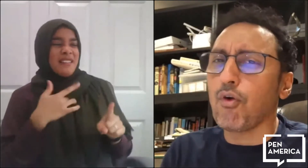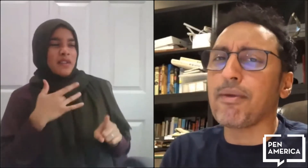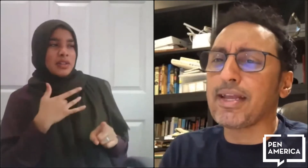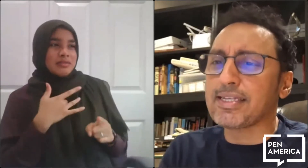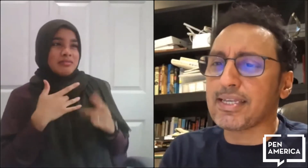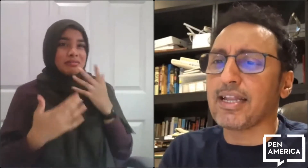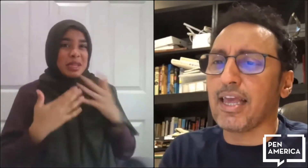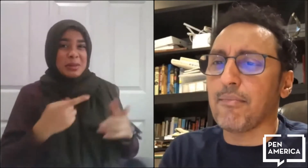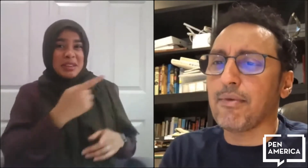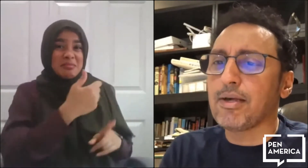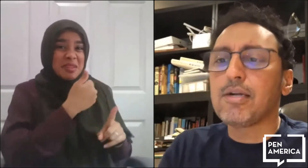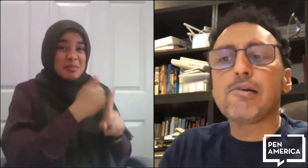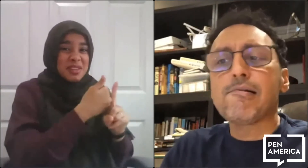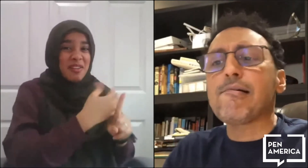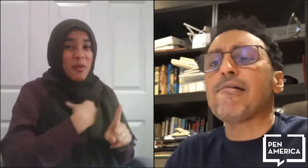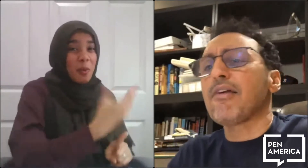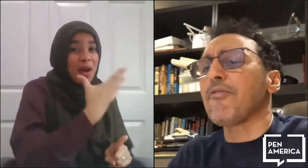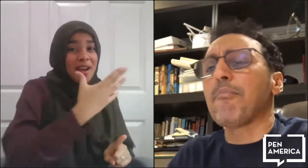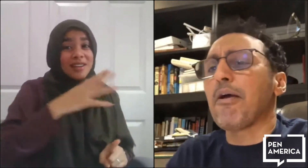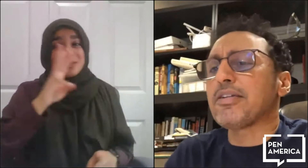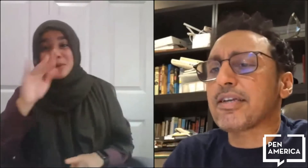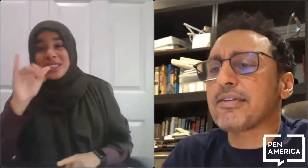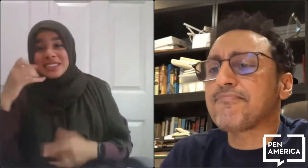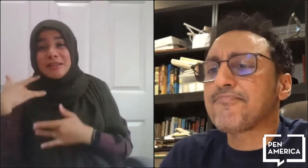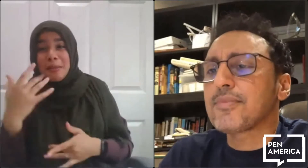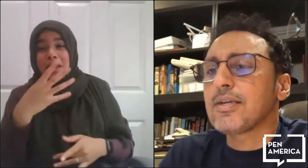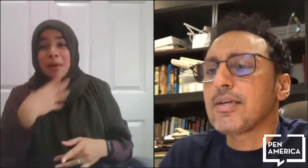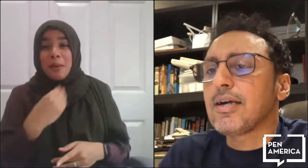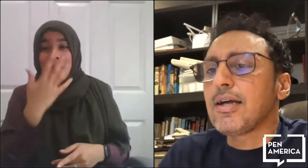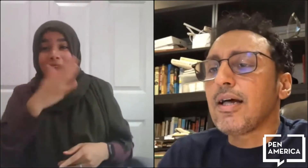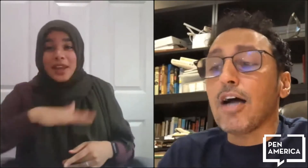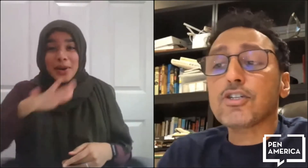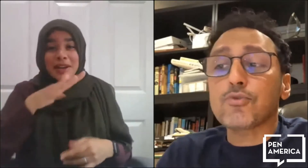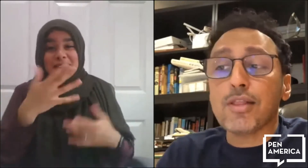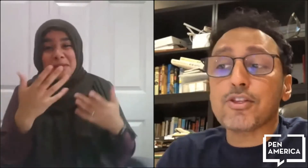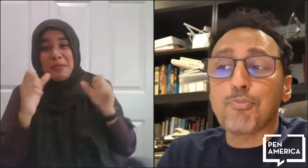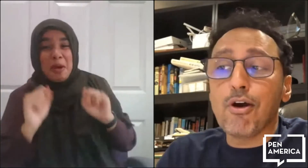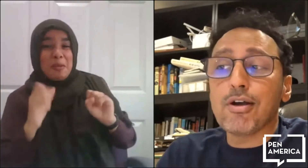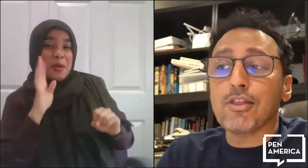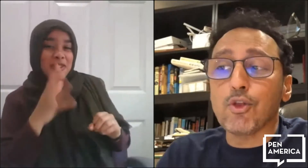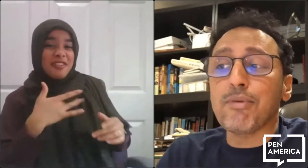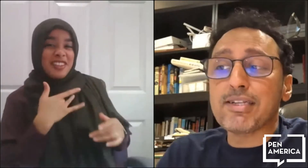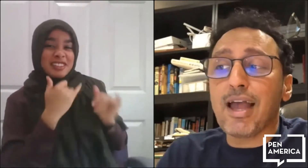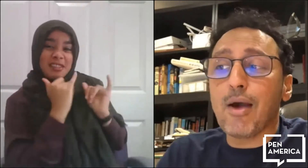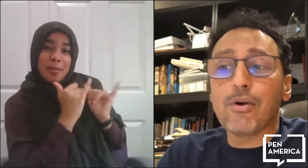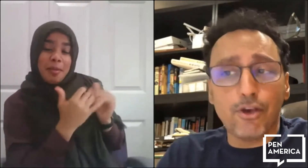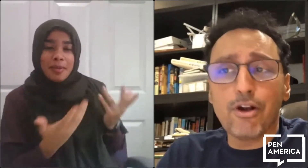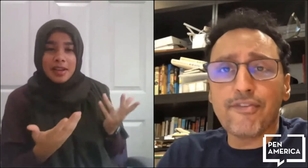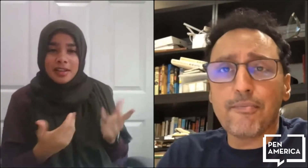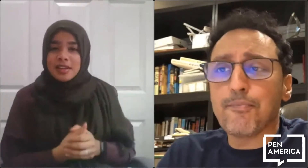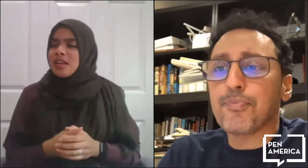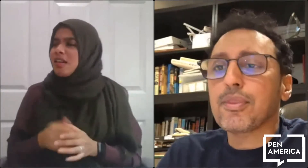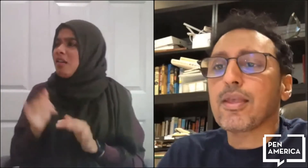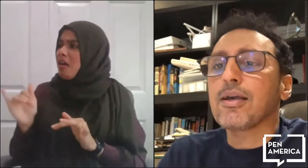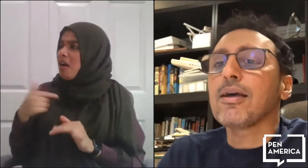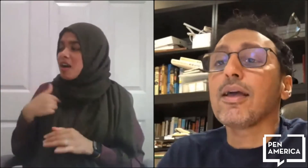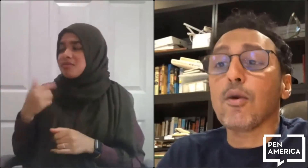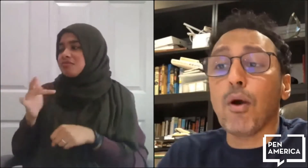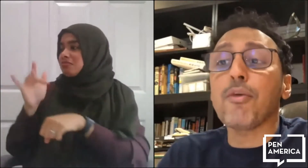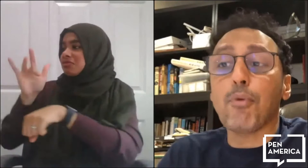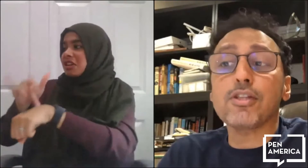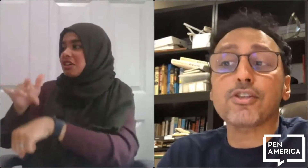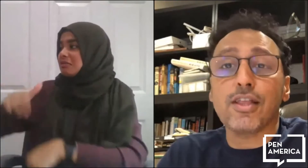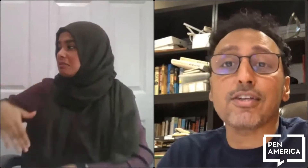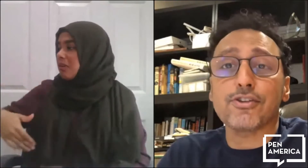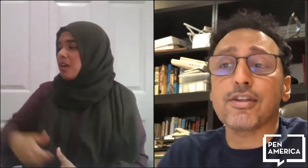impression forming inside him. Never been, he said. I just read this book, The Looming Tower. You heard of it? It